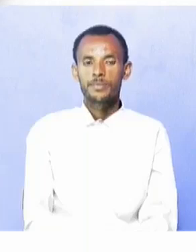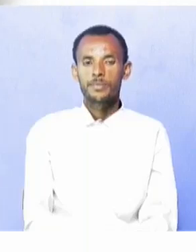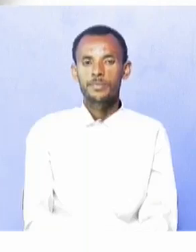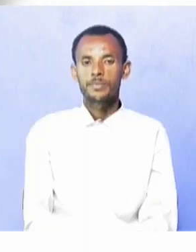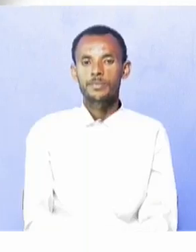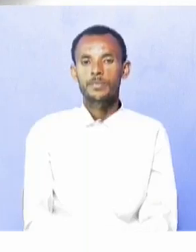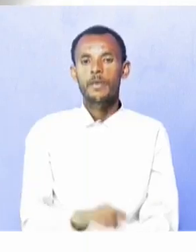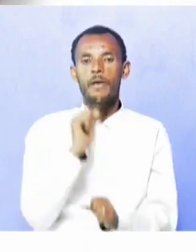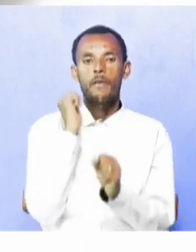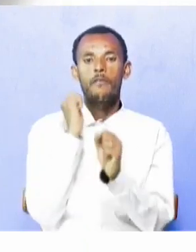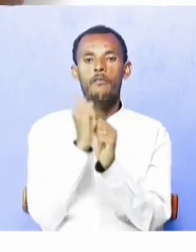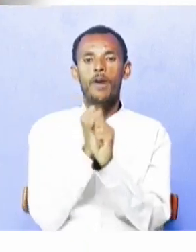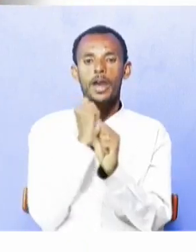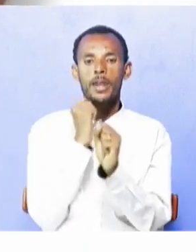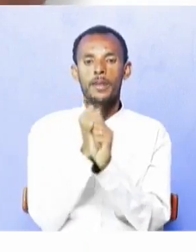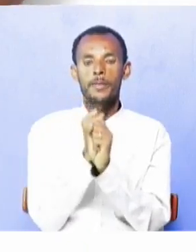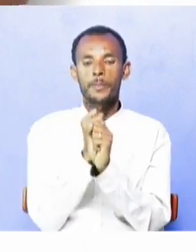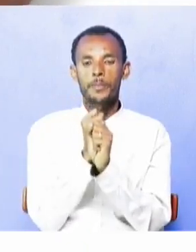find